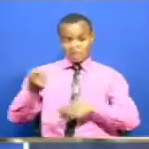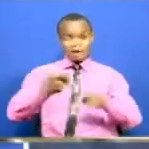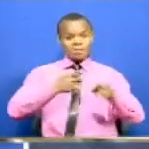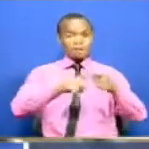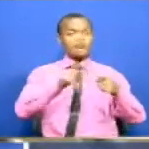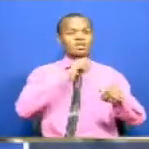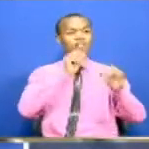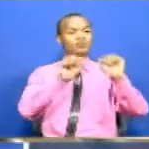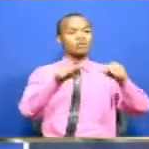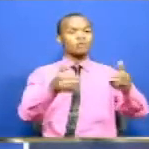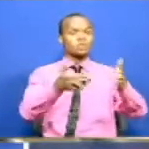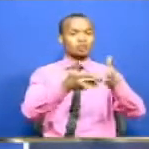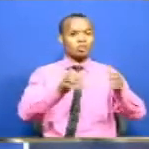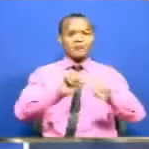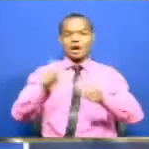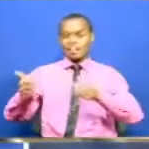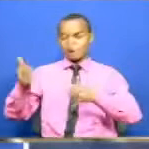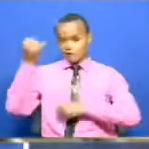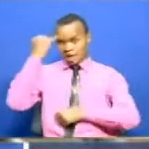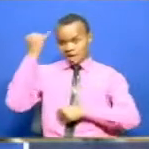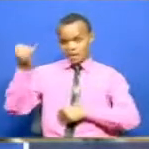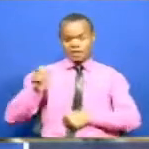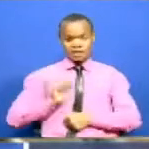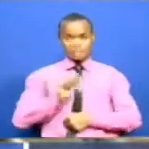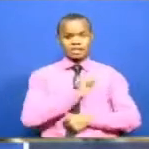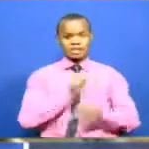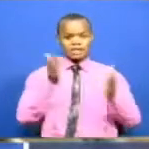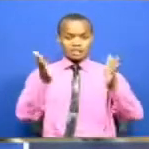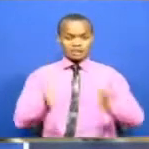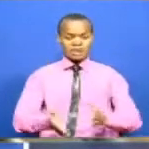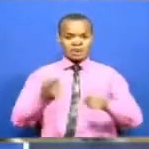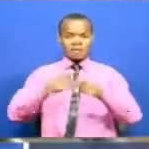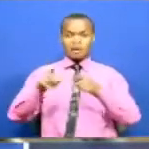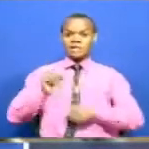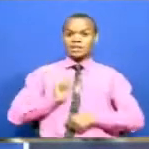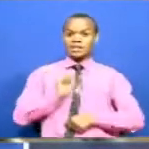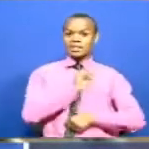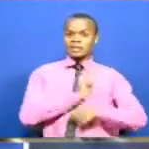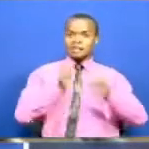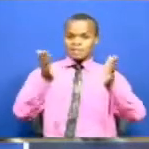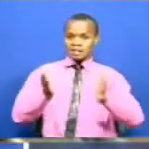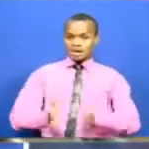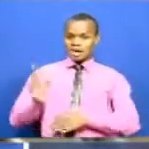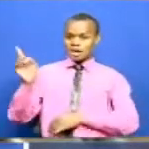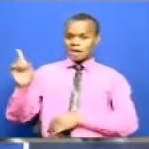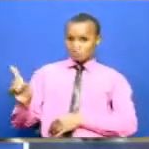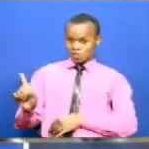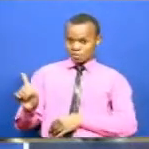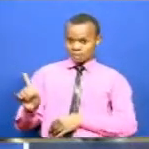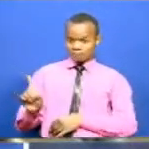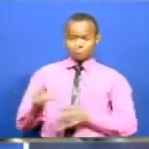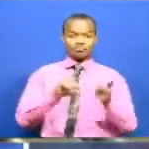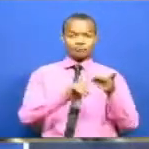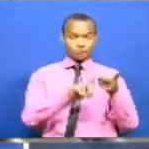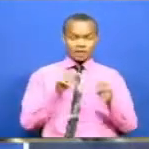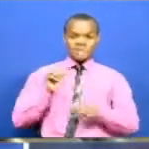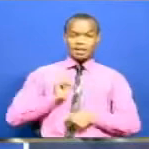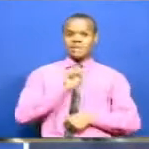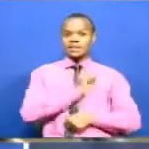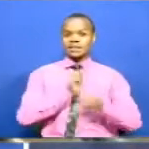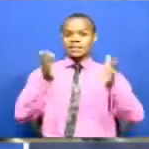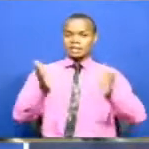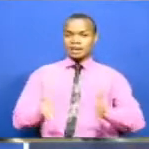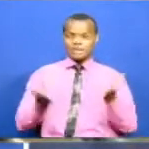senators. But as a team, Senator Sakaja and Linturi represent those views, and they are already in talks with the